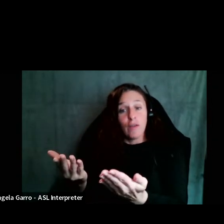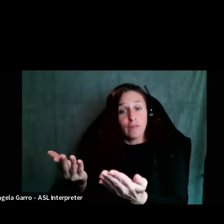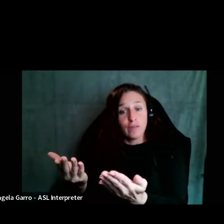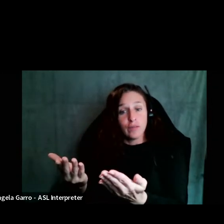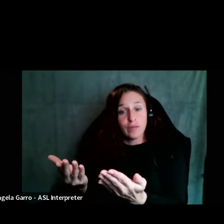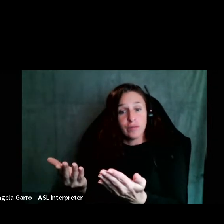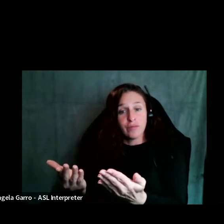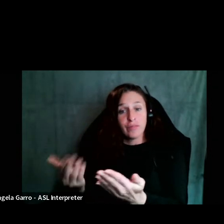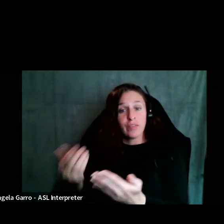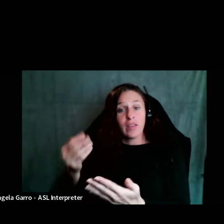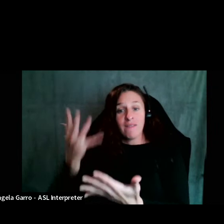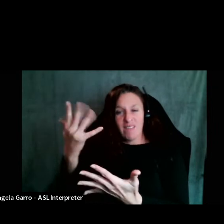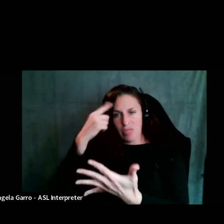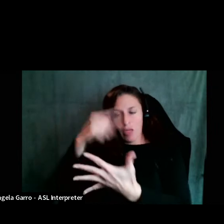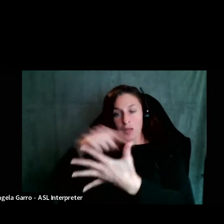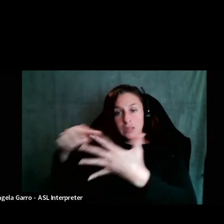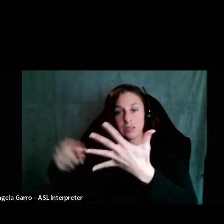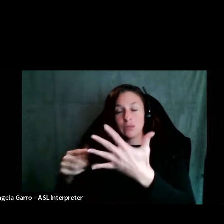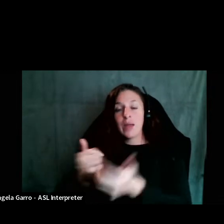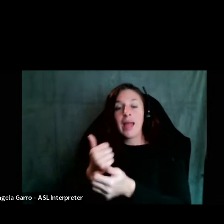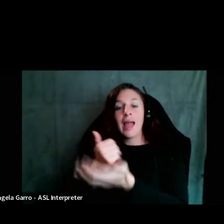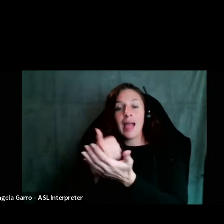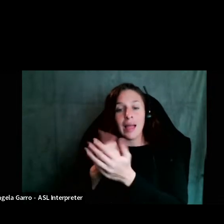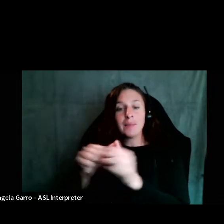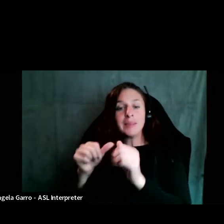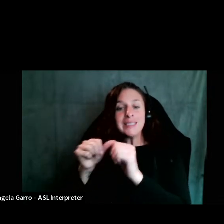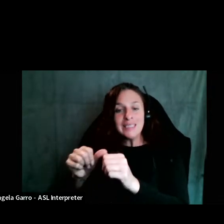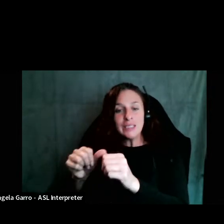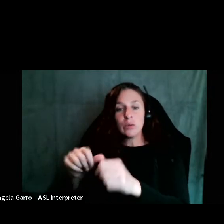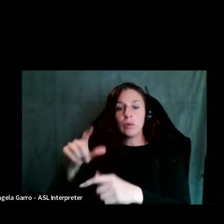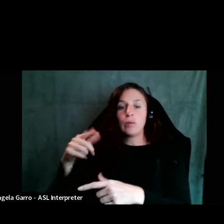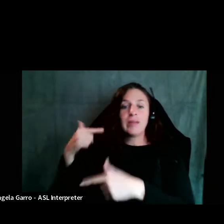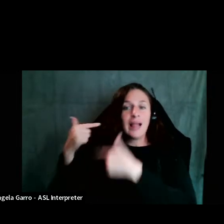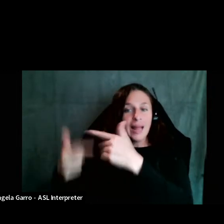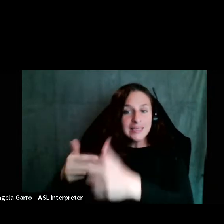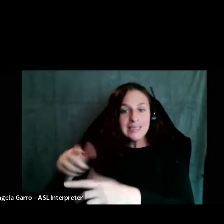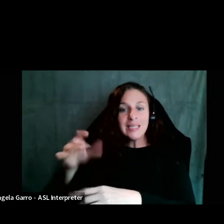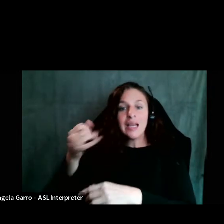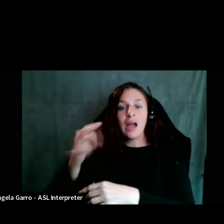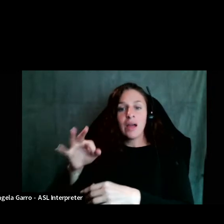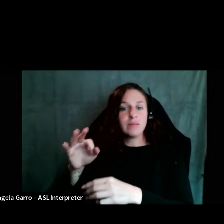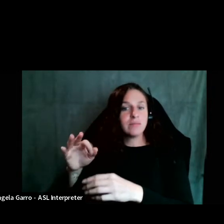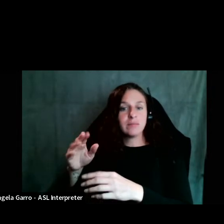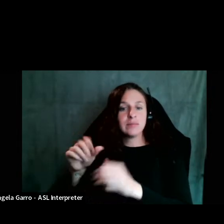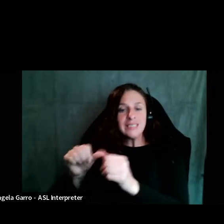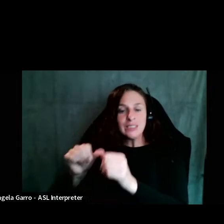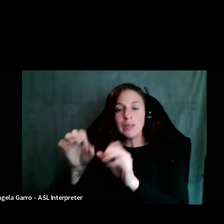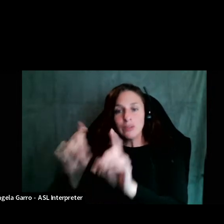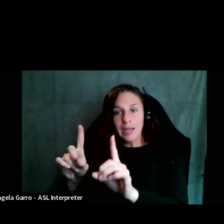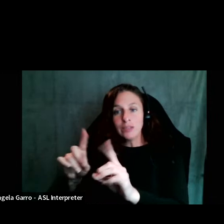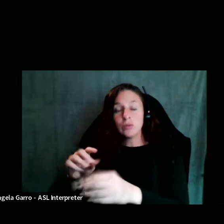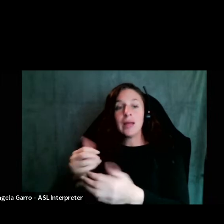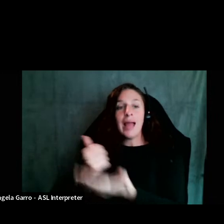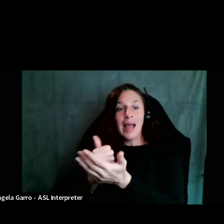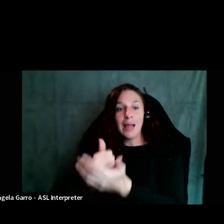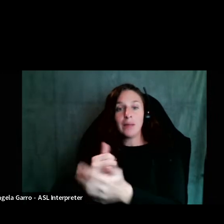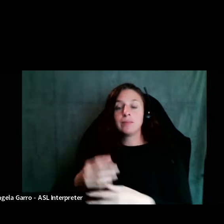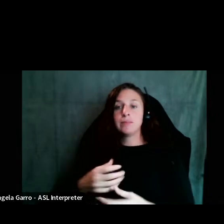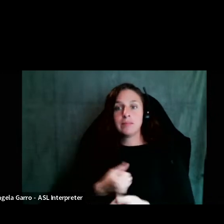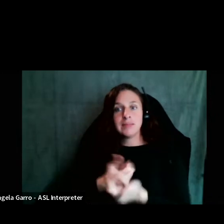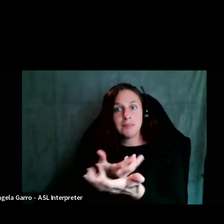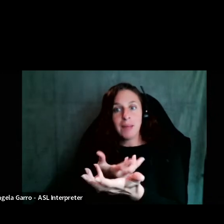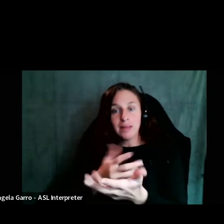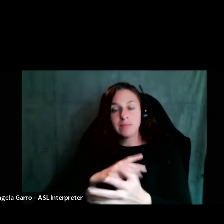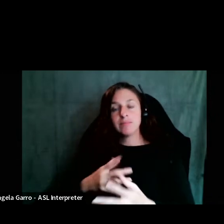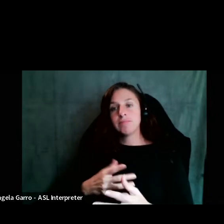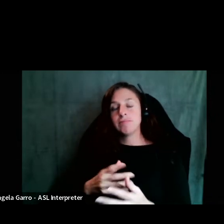help continue the legacy of quality education to empower and inspire all our students, because that's why we are here.